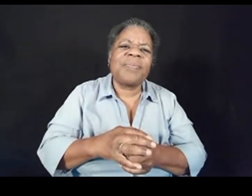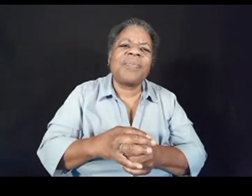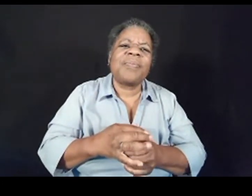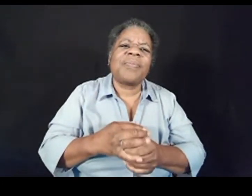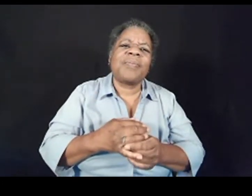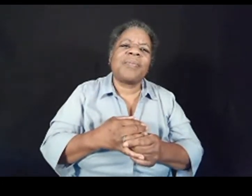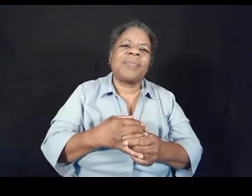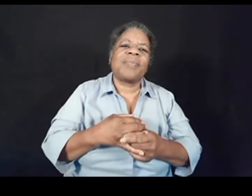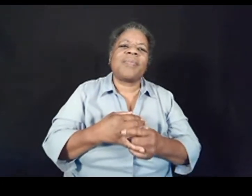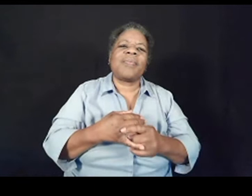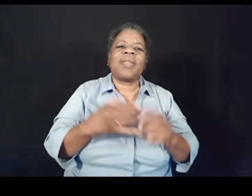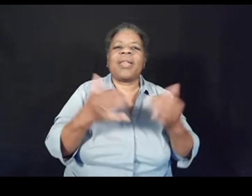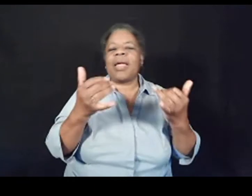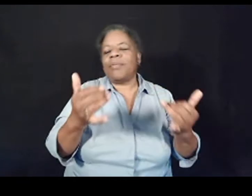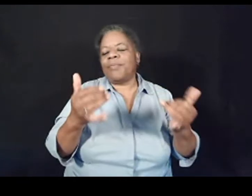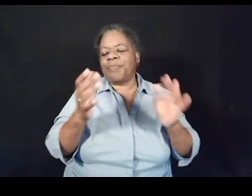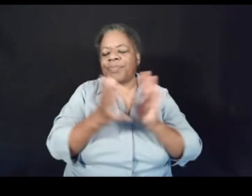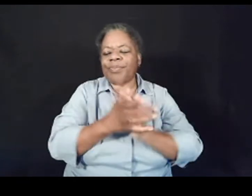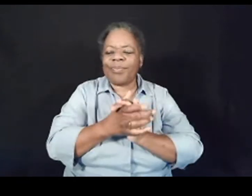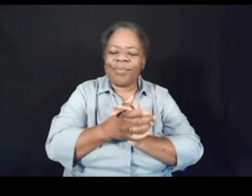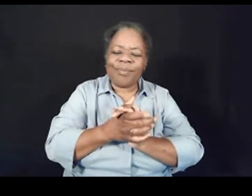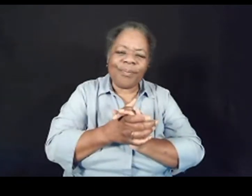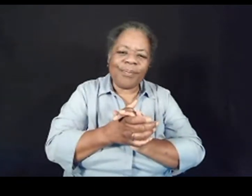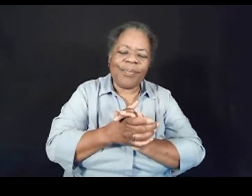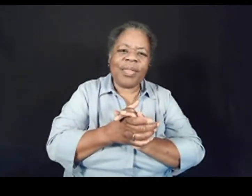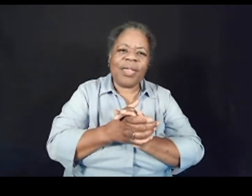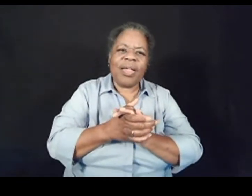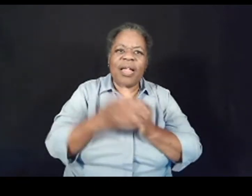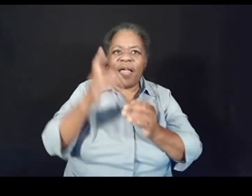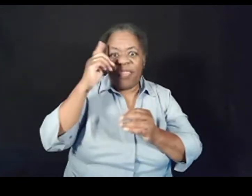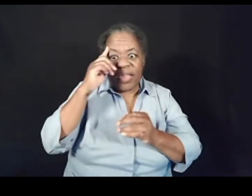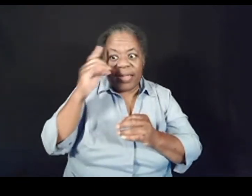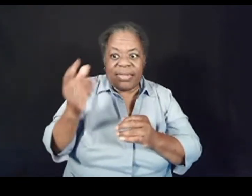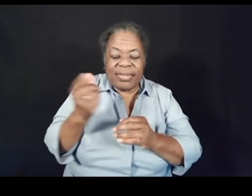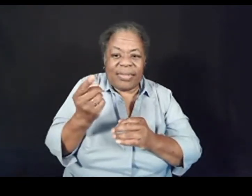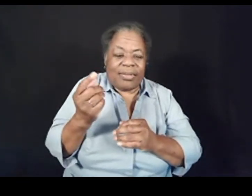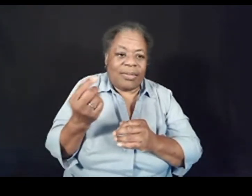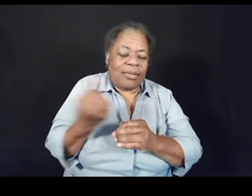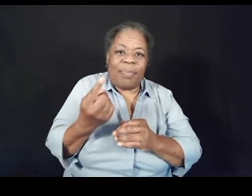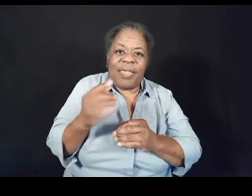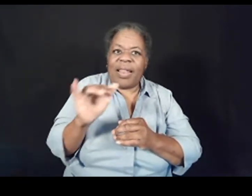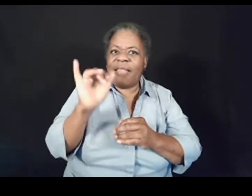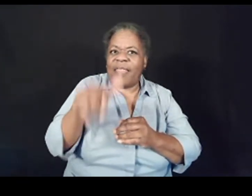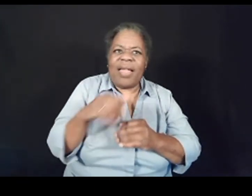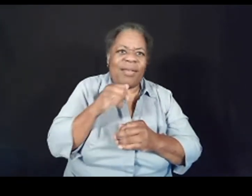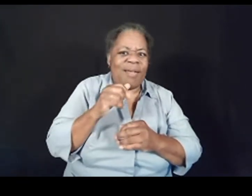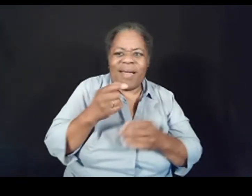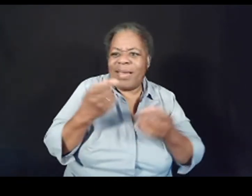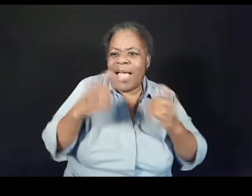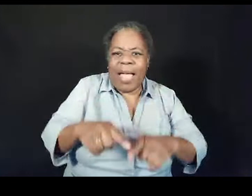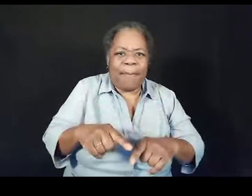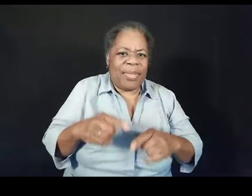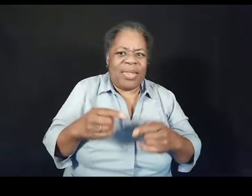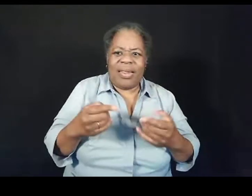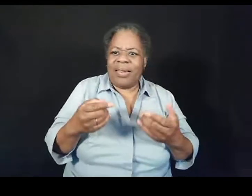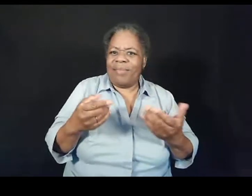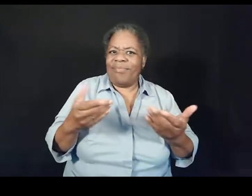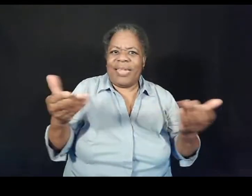Now, we like to think that something like that would never happen here. And it probably wouldn't, at least not like